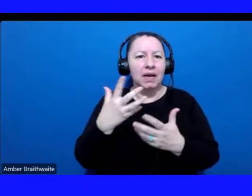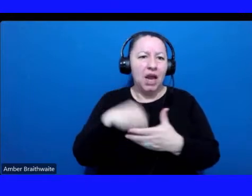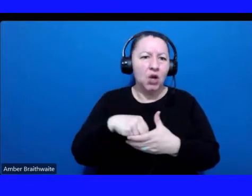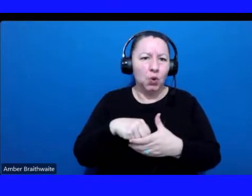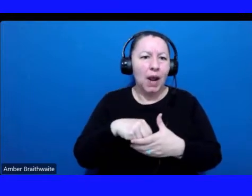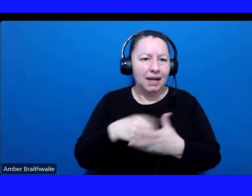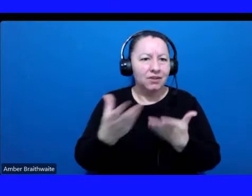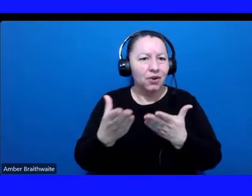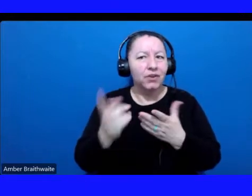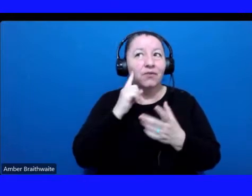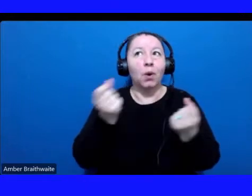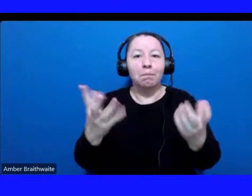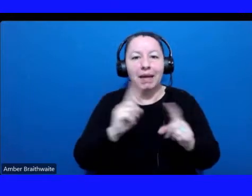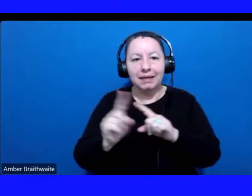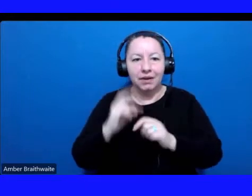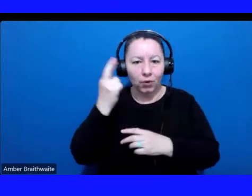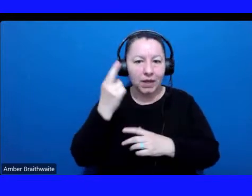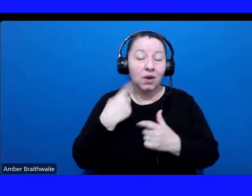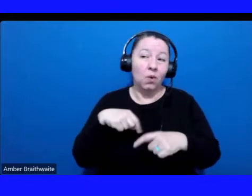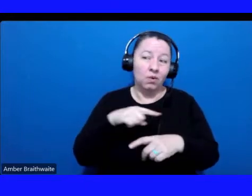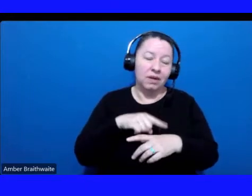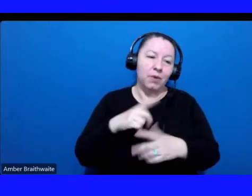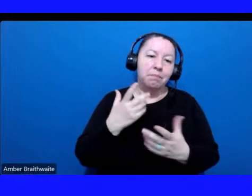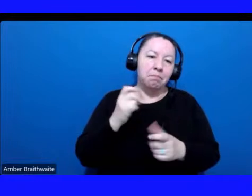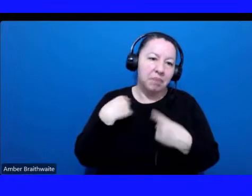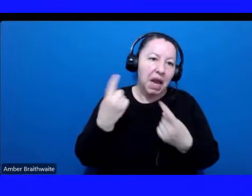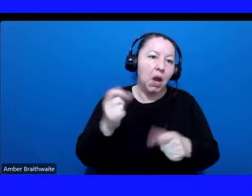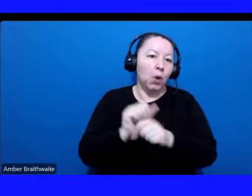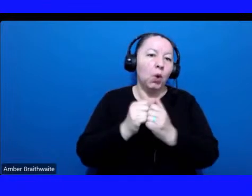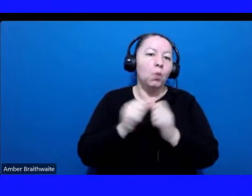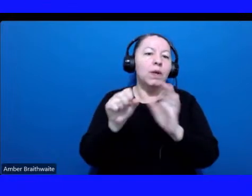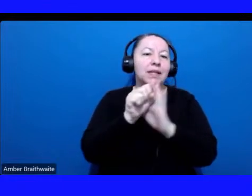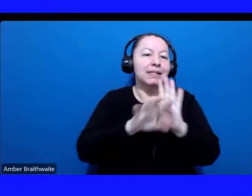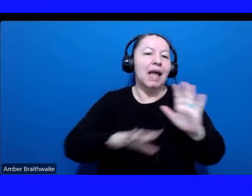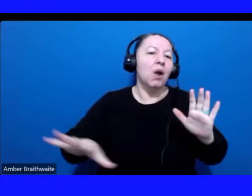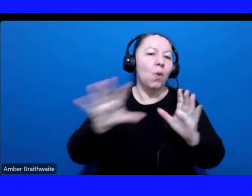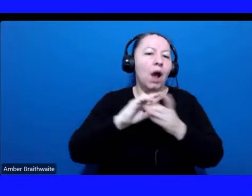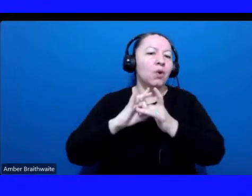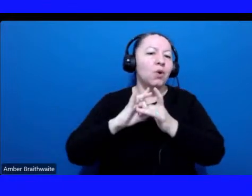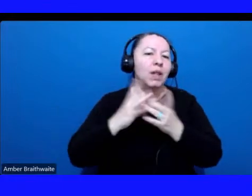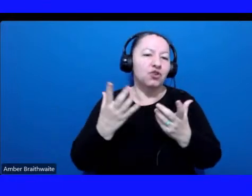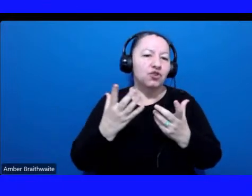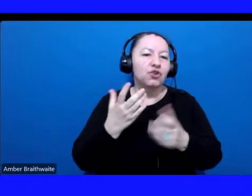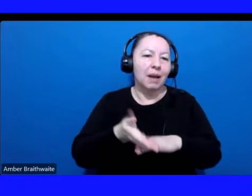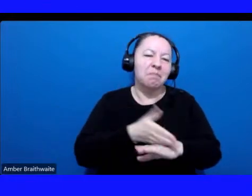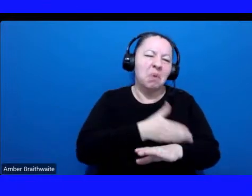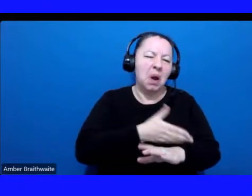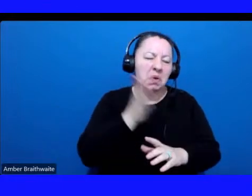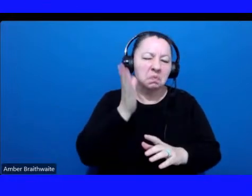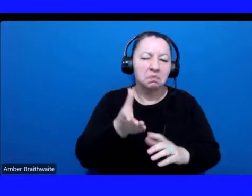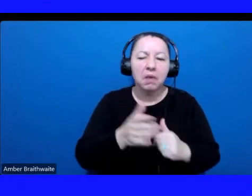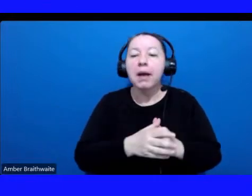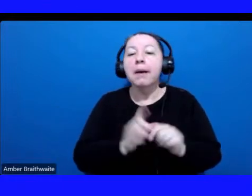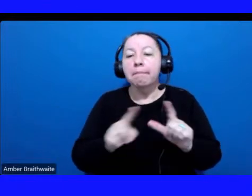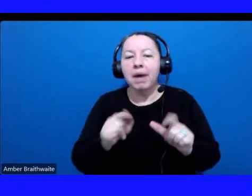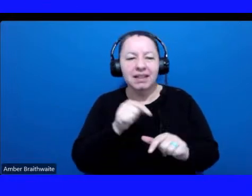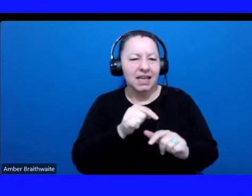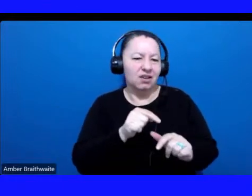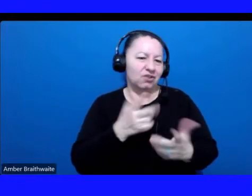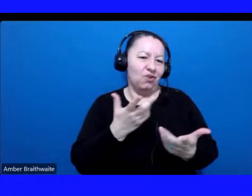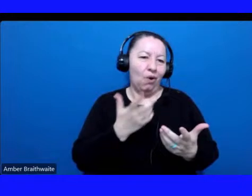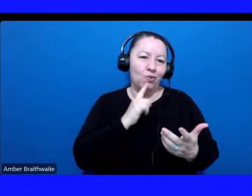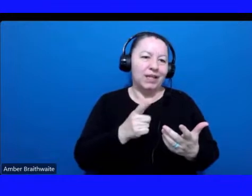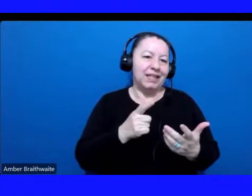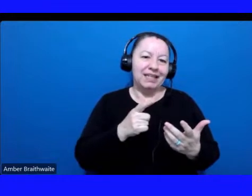in pediatrics. I think this is the emerging model of care for early childhood, not just in health and hospitals, but elsewhere, though we probably